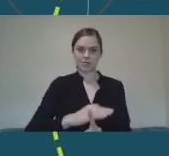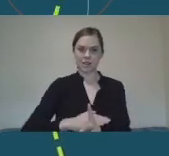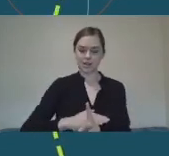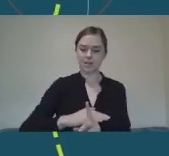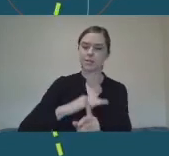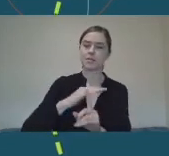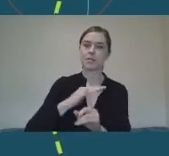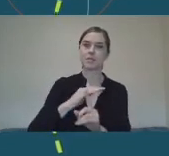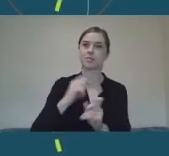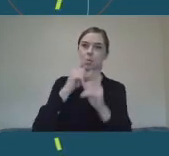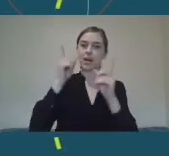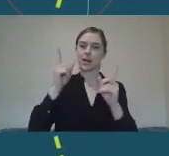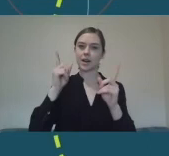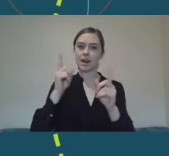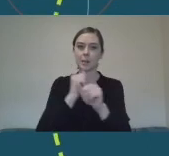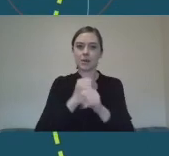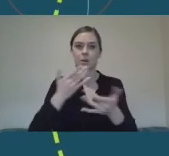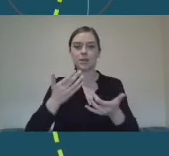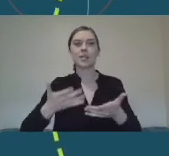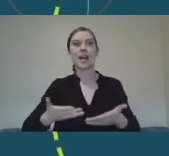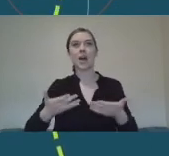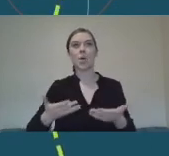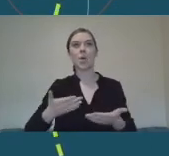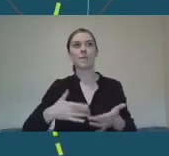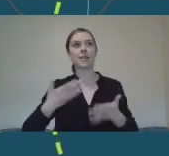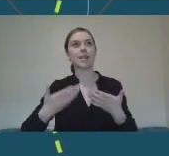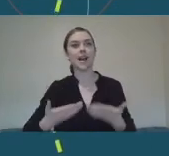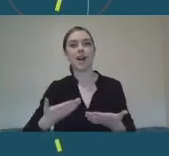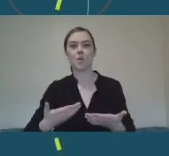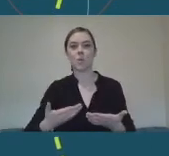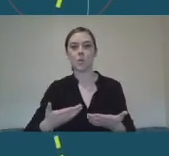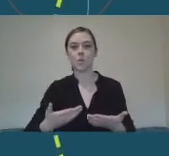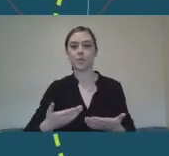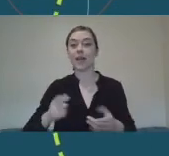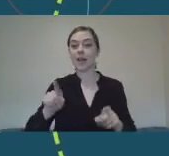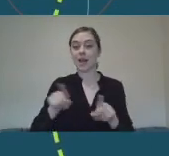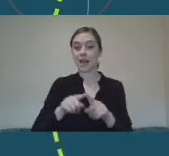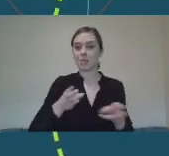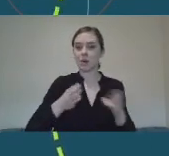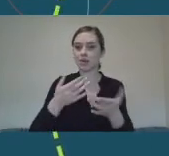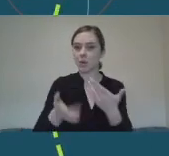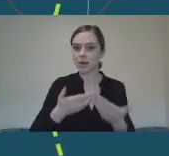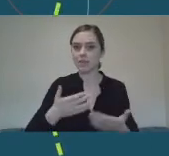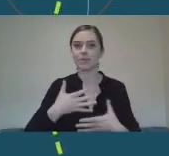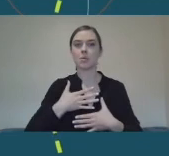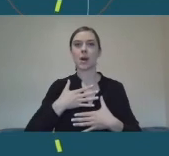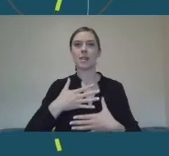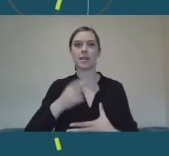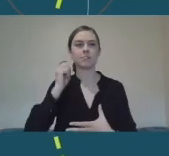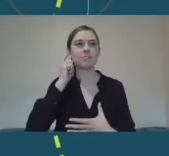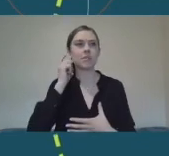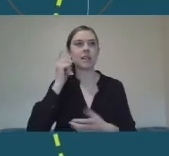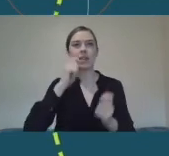present moment and practices what we refer to as breath consciousness. So we were really surprised to learn from several of the